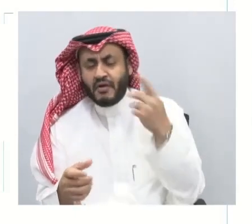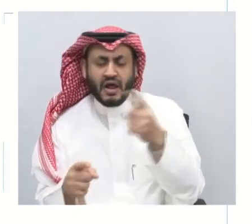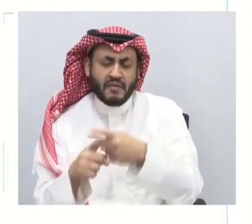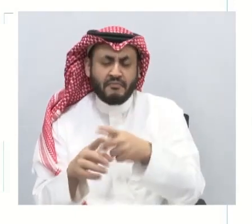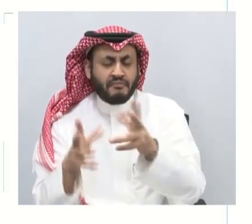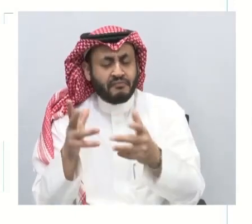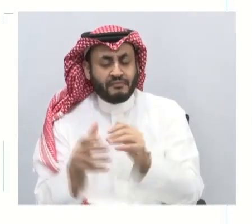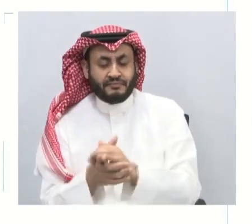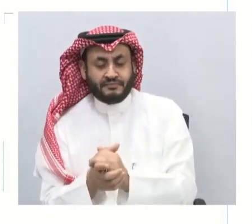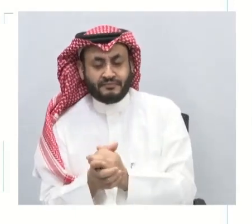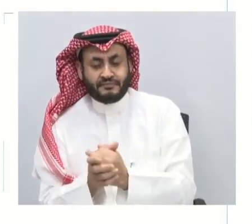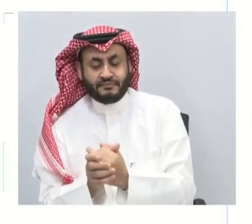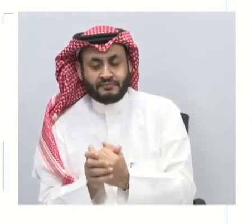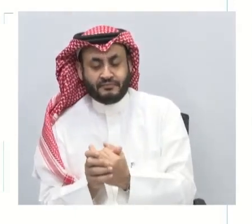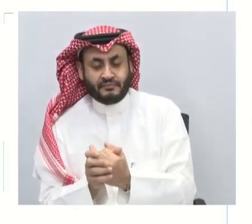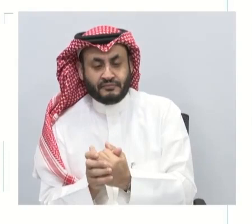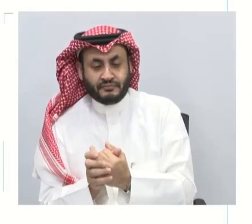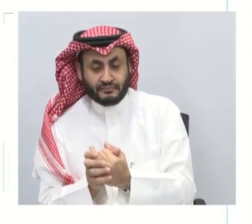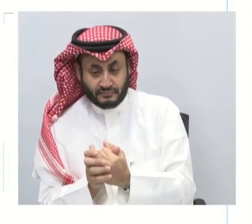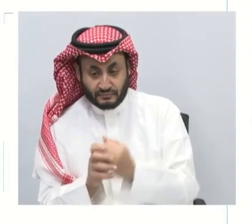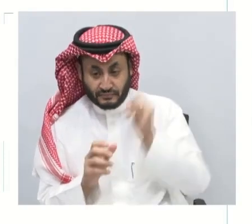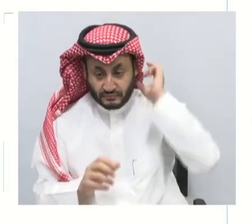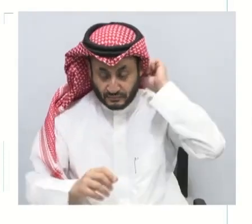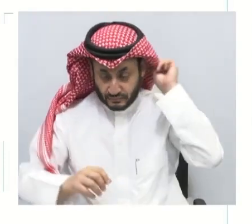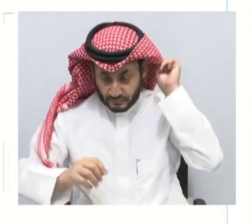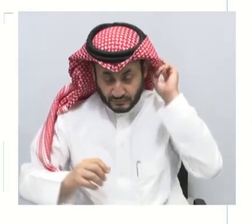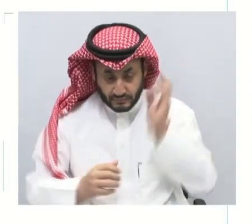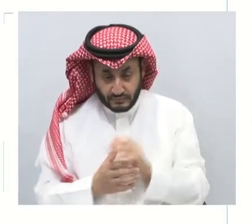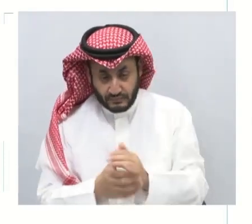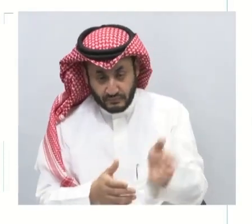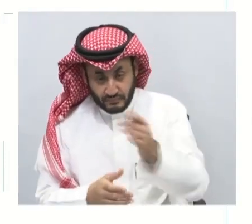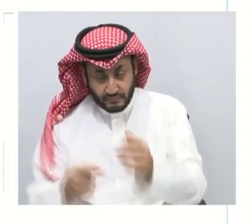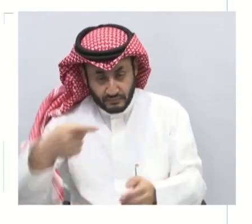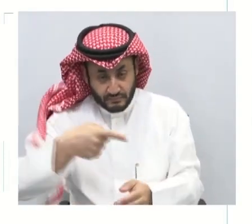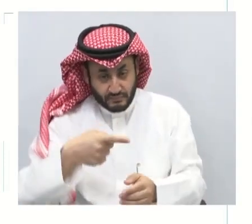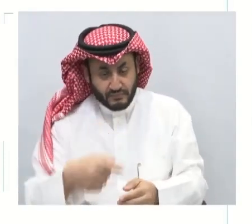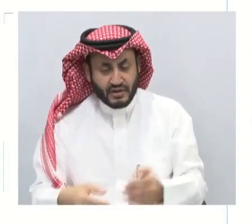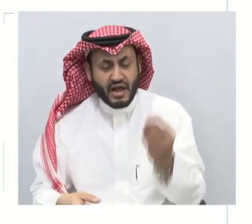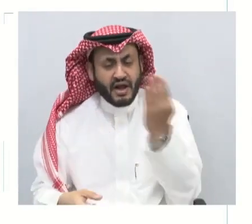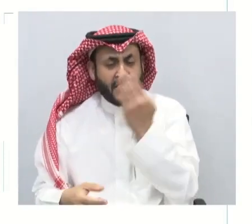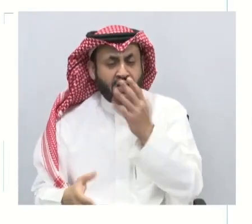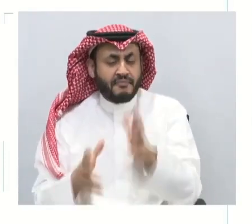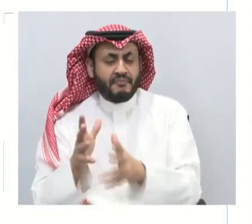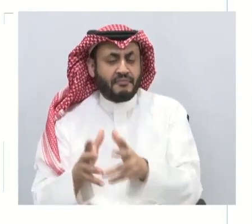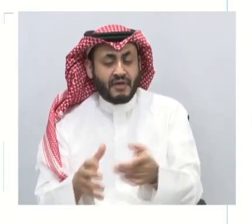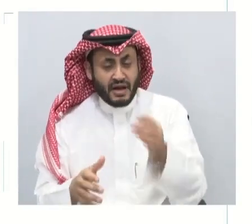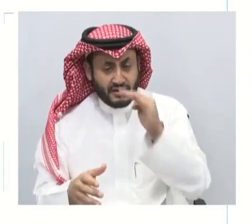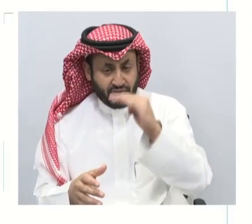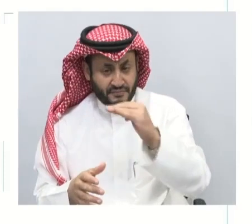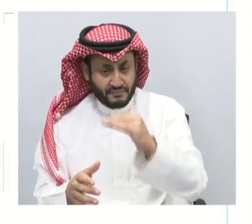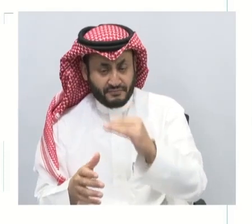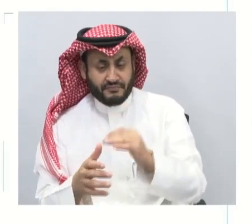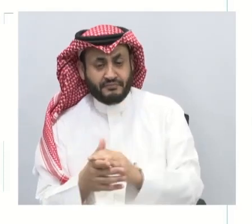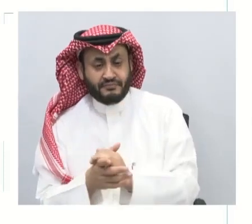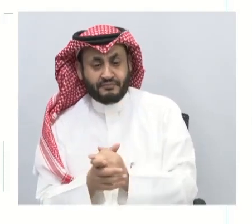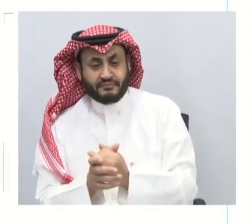so on. Okay, now we move to exercise G. You read a story, you need to answer questions,